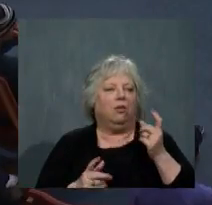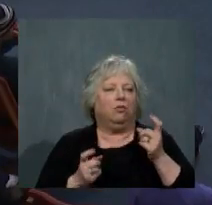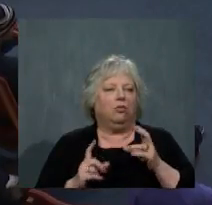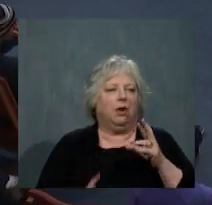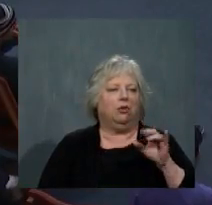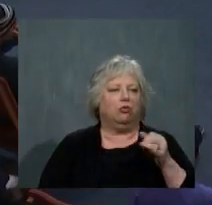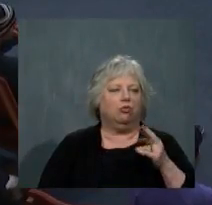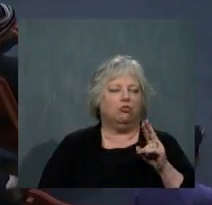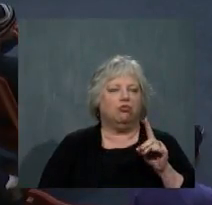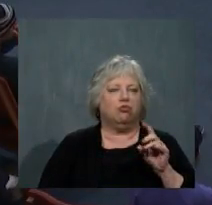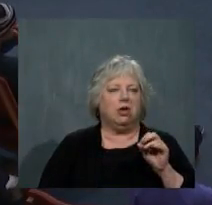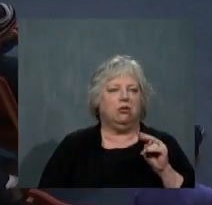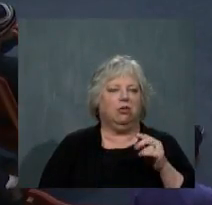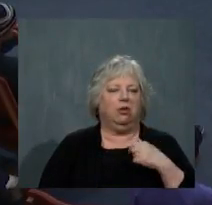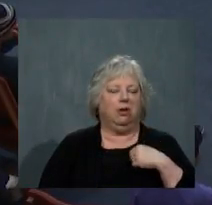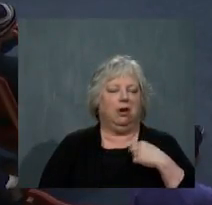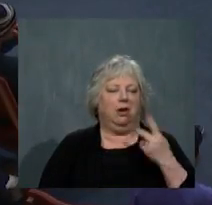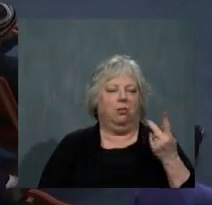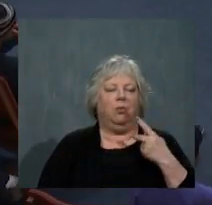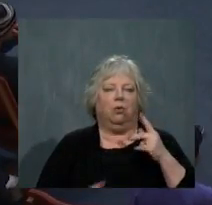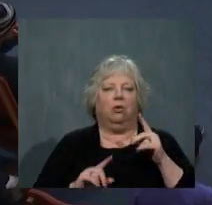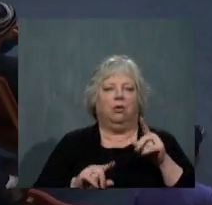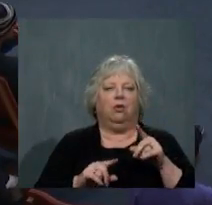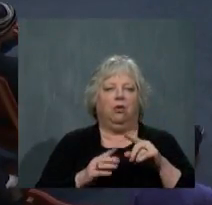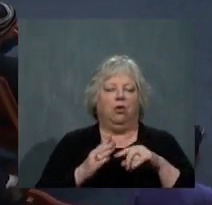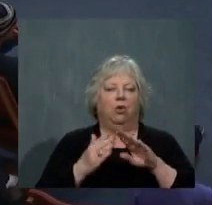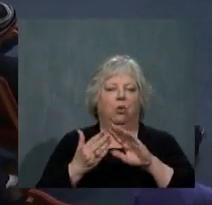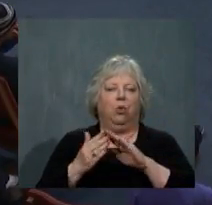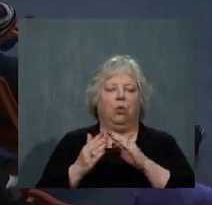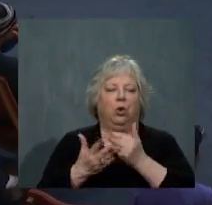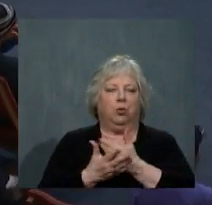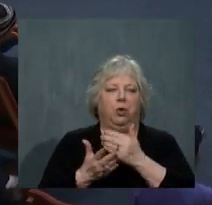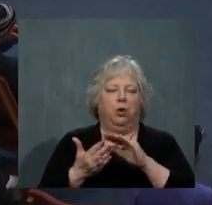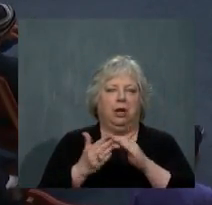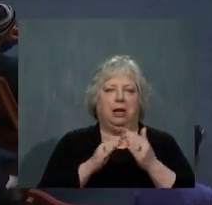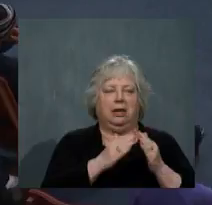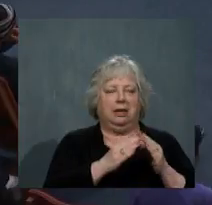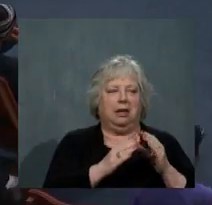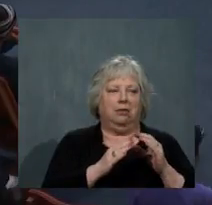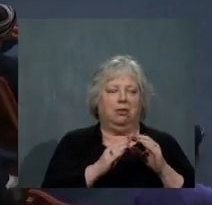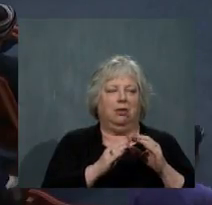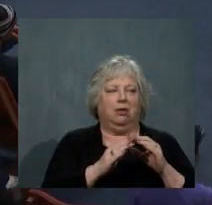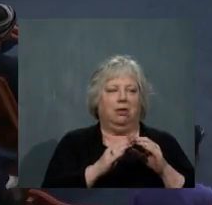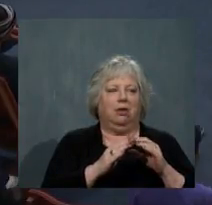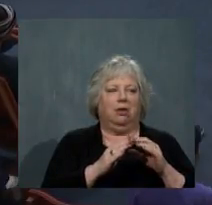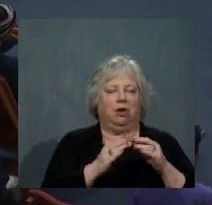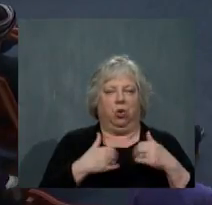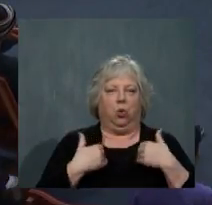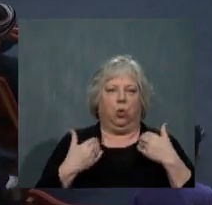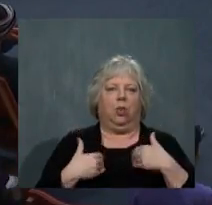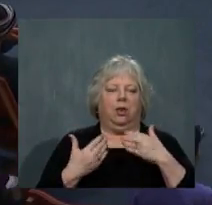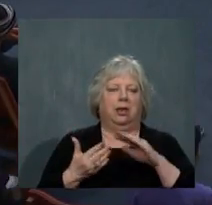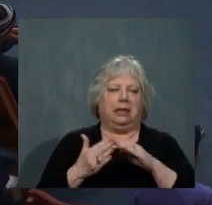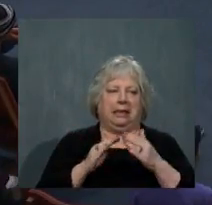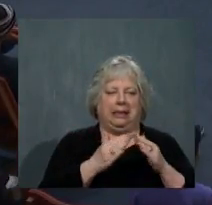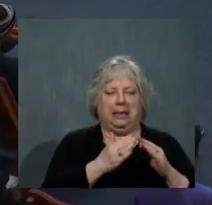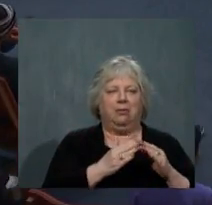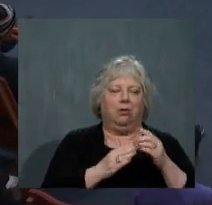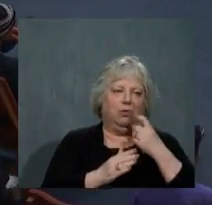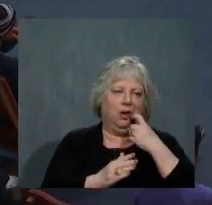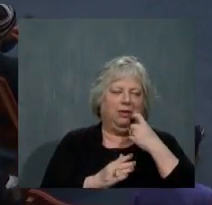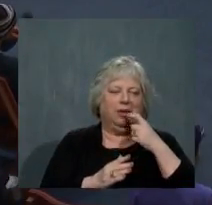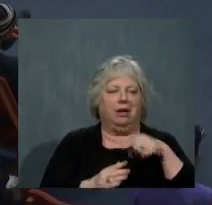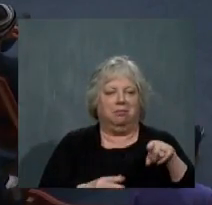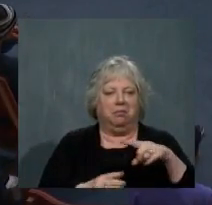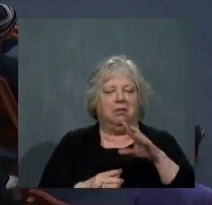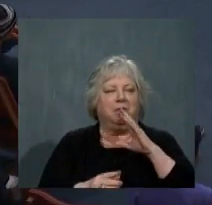at Lonely's dedication of their new community center, their new, youth center, gym and everything. And